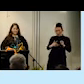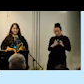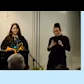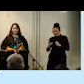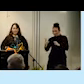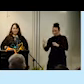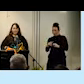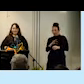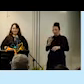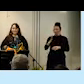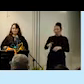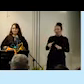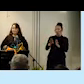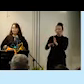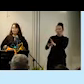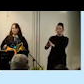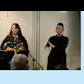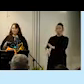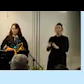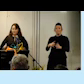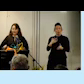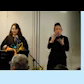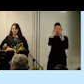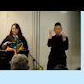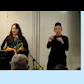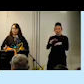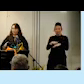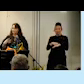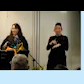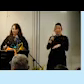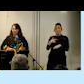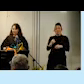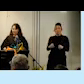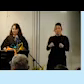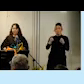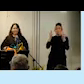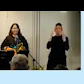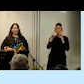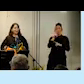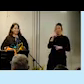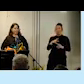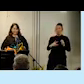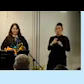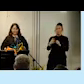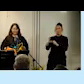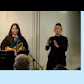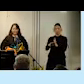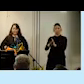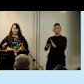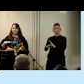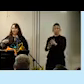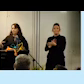between neurons. However, in dementia, they get overwhelmed by the beta amyloid and tau accumulation and become